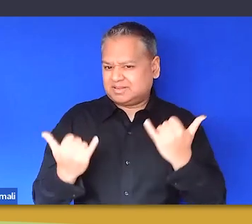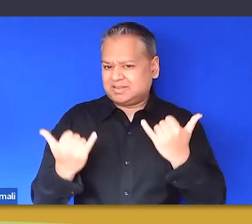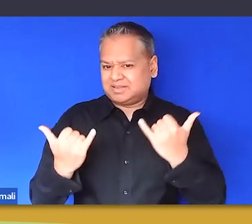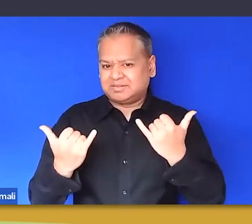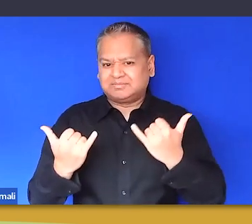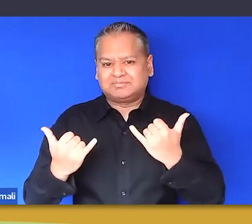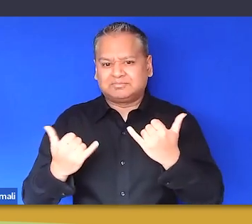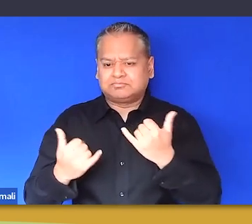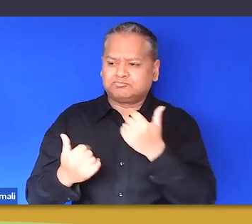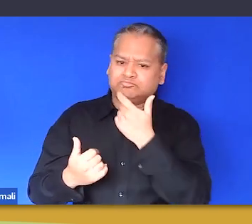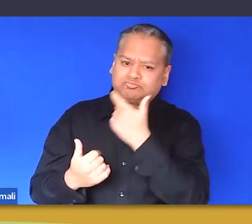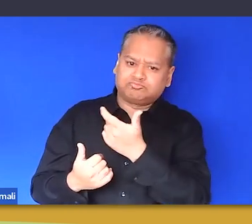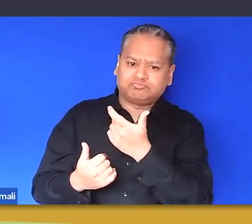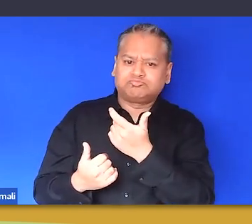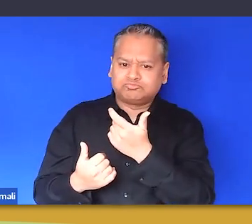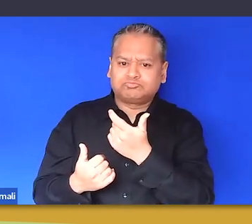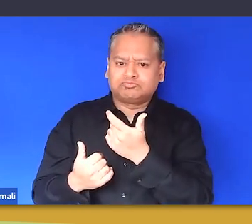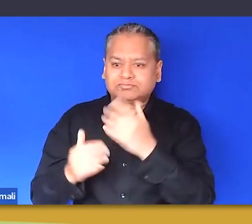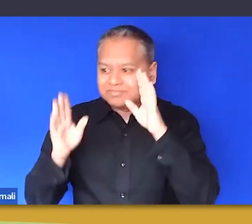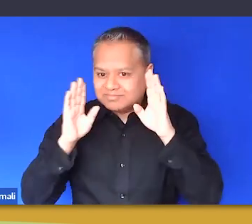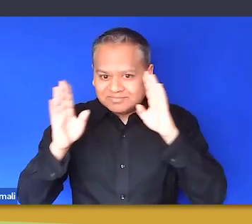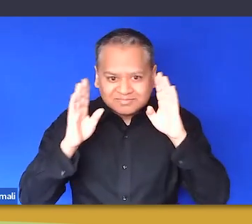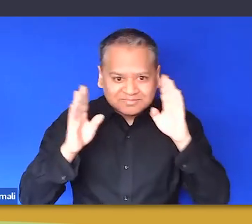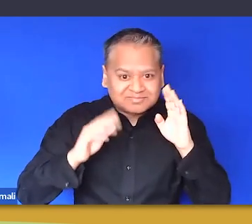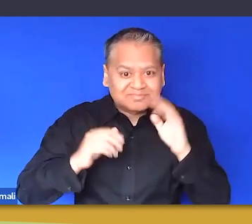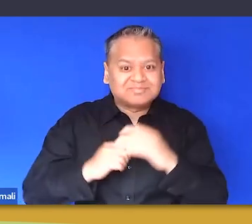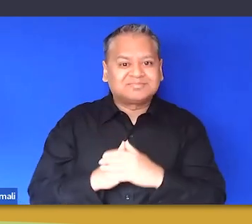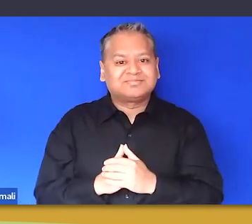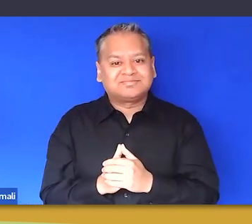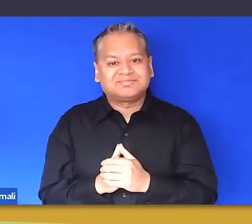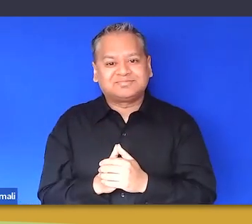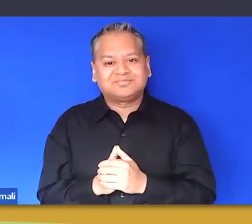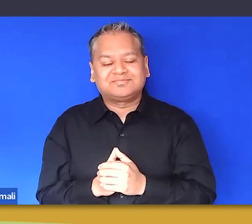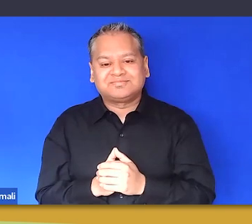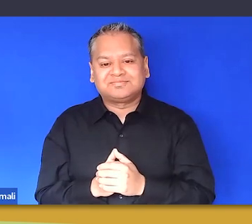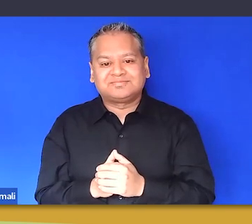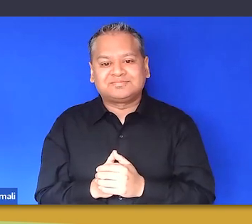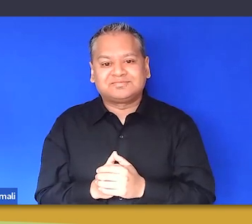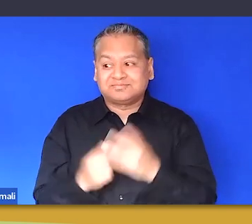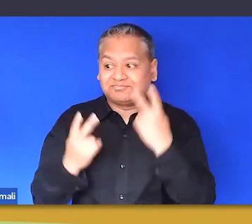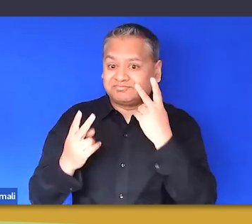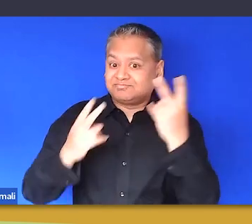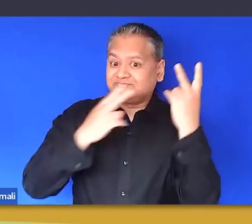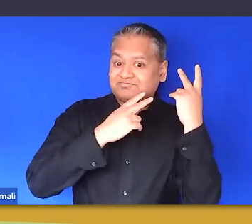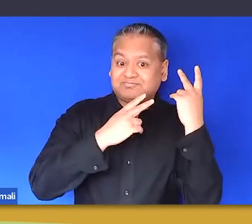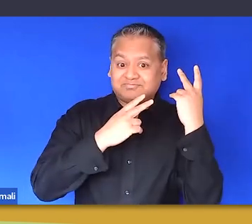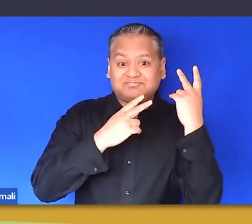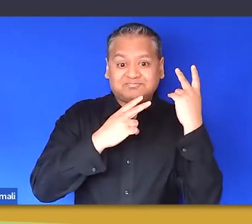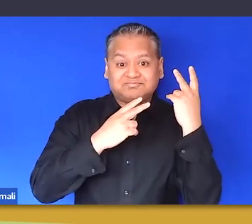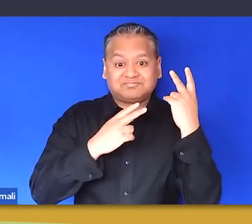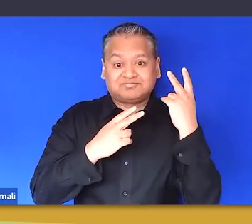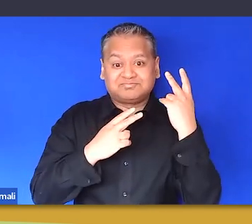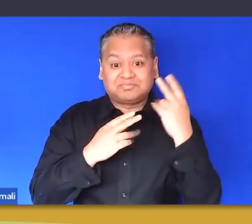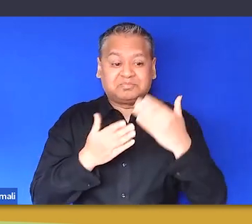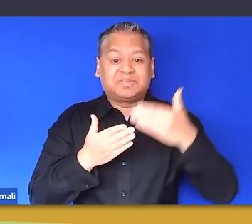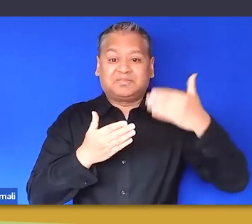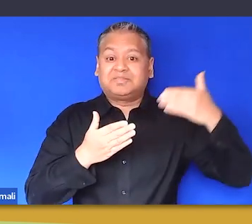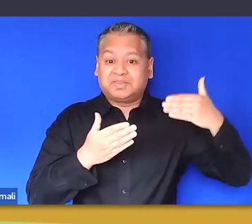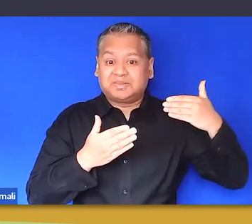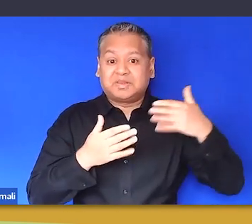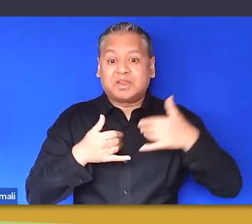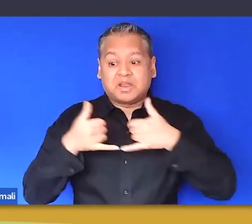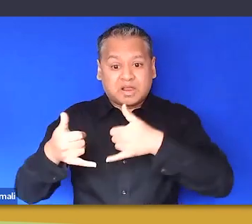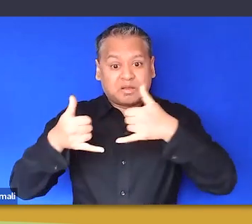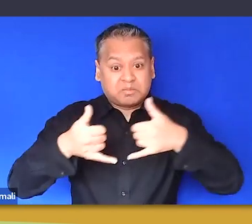for this evening. I would like to acknowledge all of the past award nominees as well as members of our Resilience BC